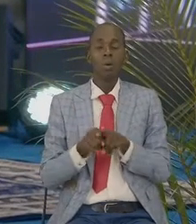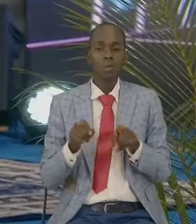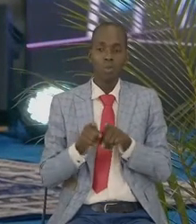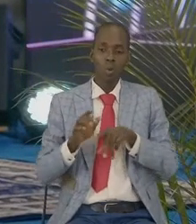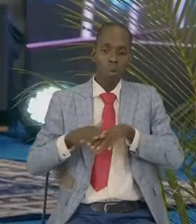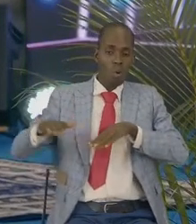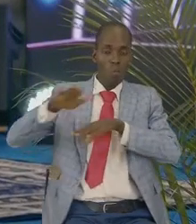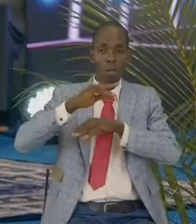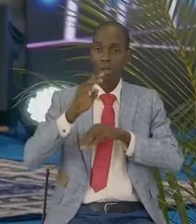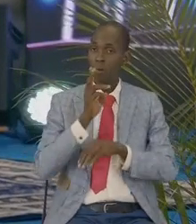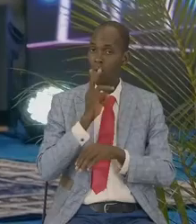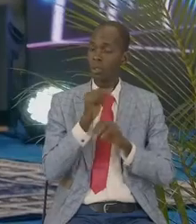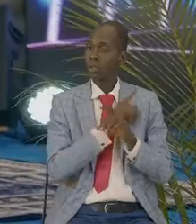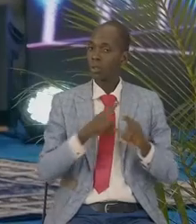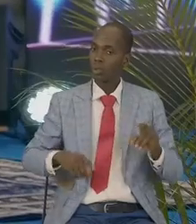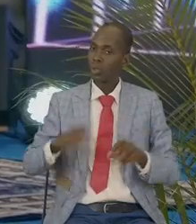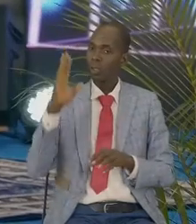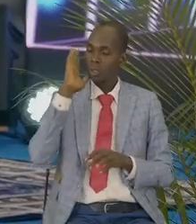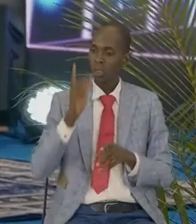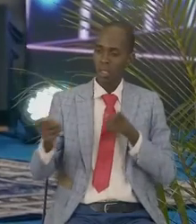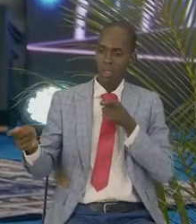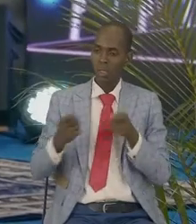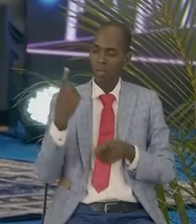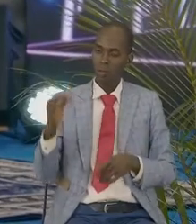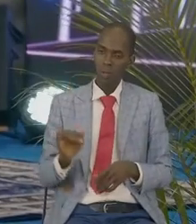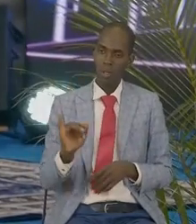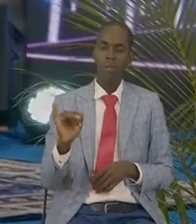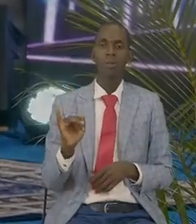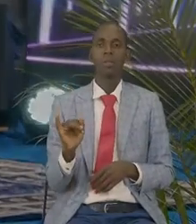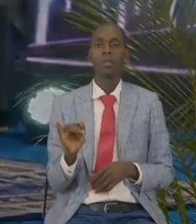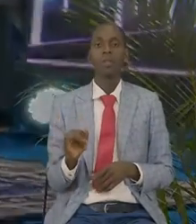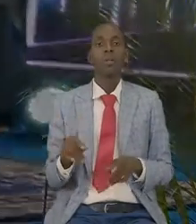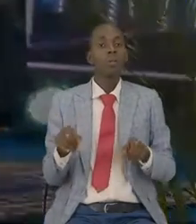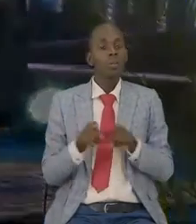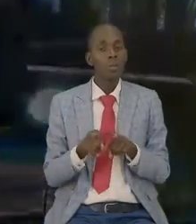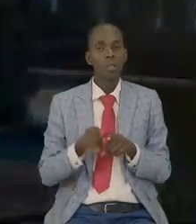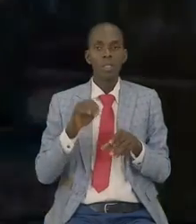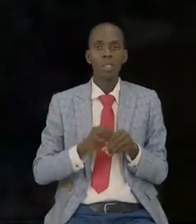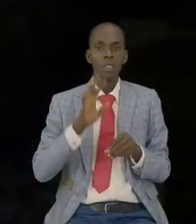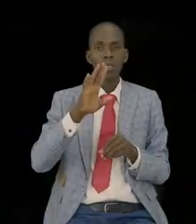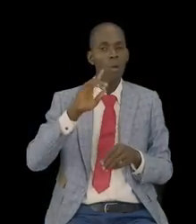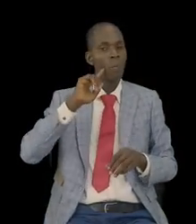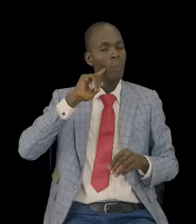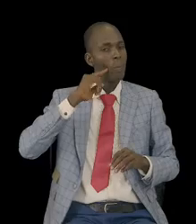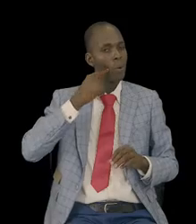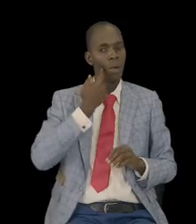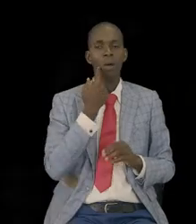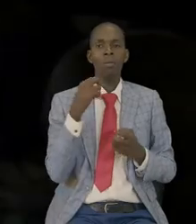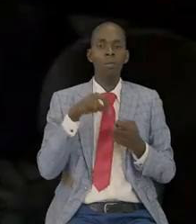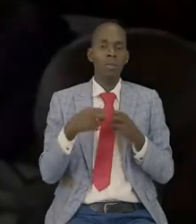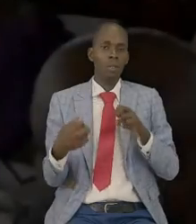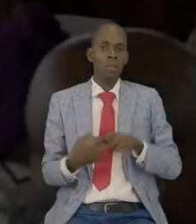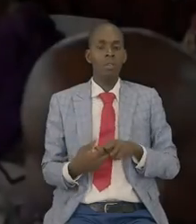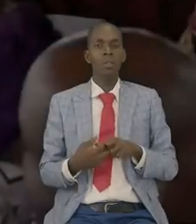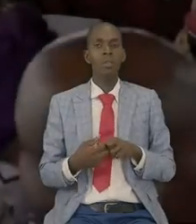the Lord shall reign forever and ever. Even in your bitter situation,